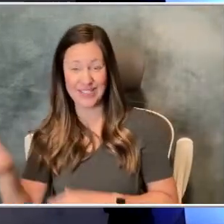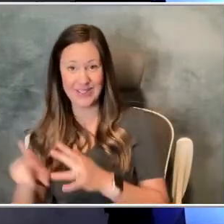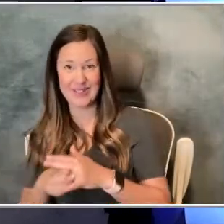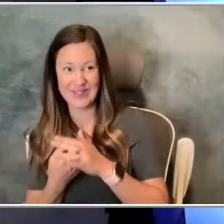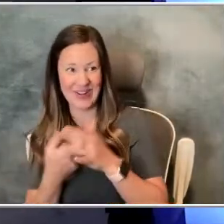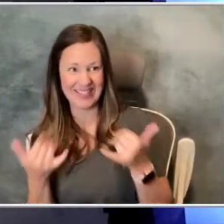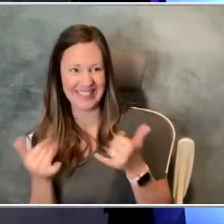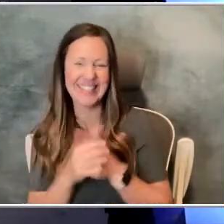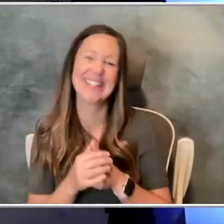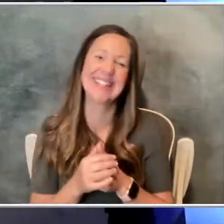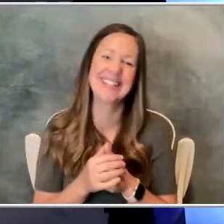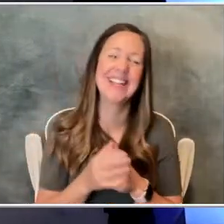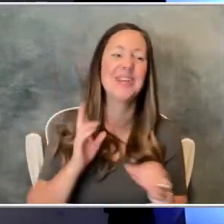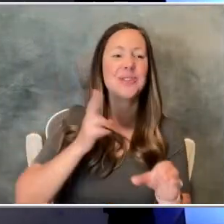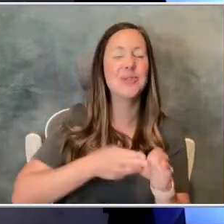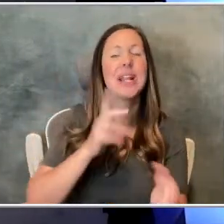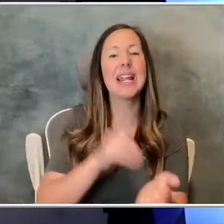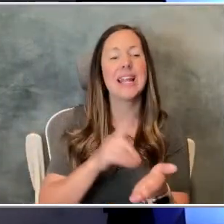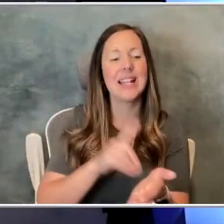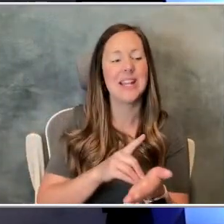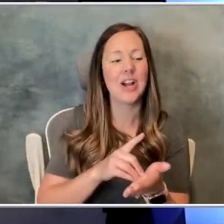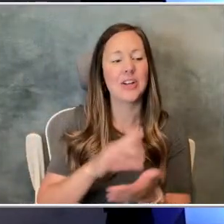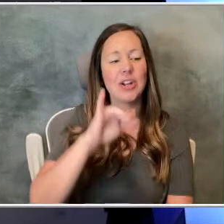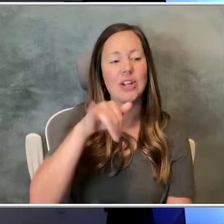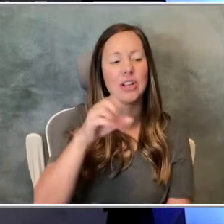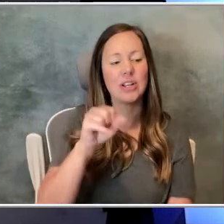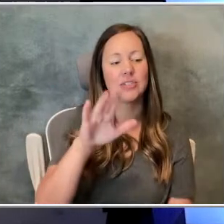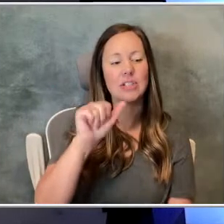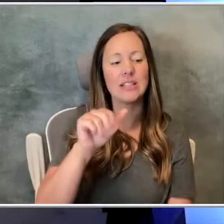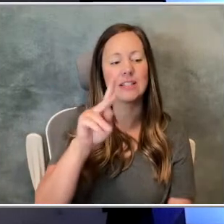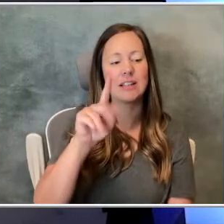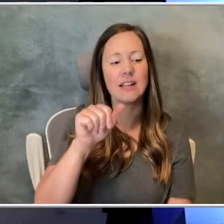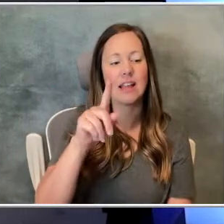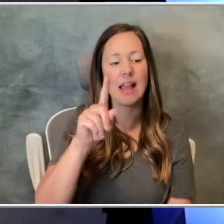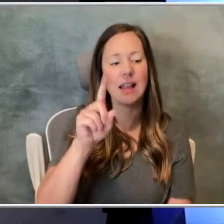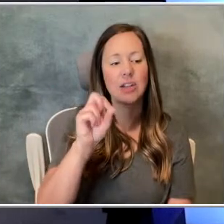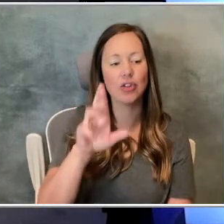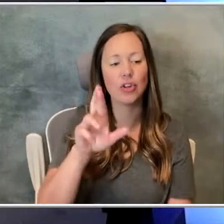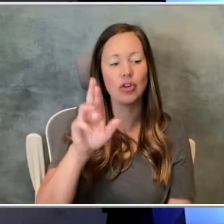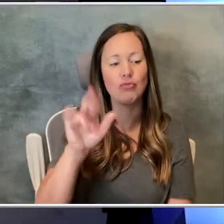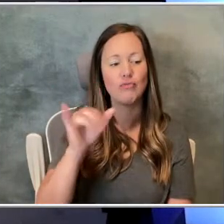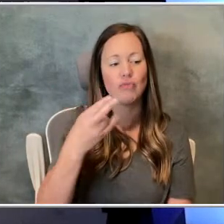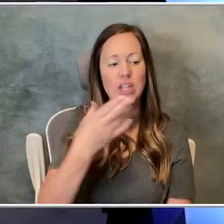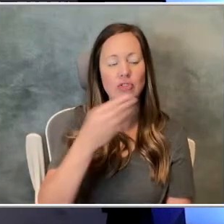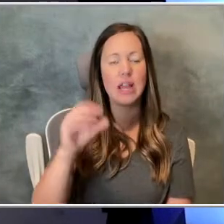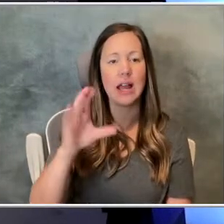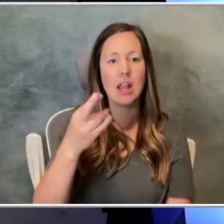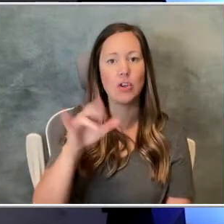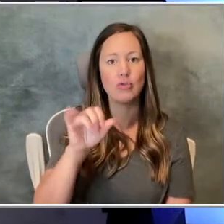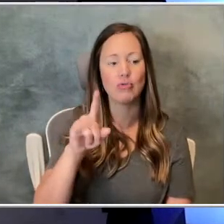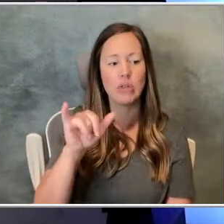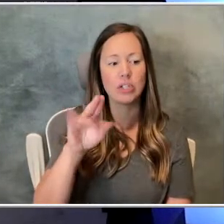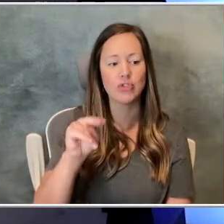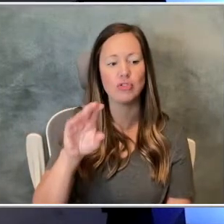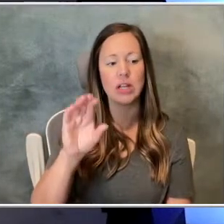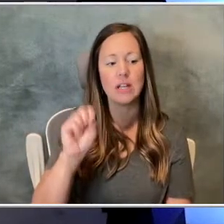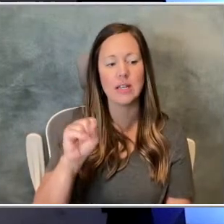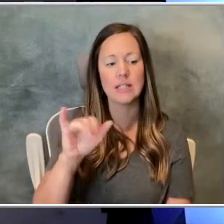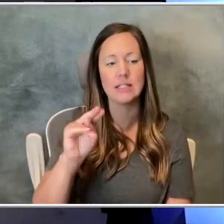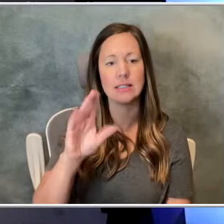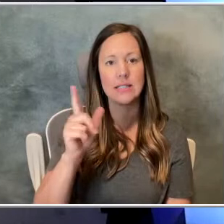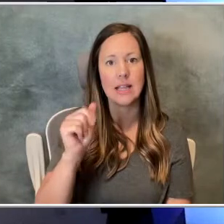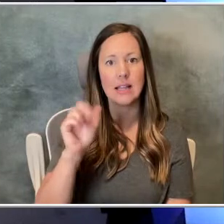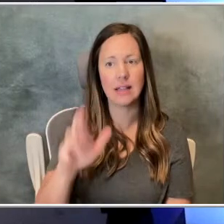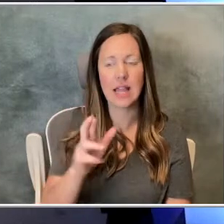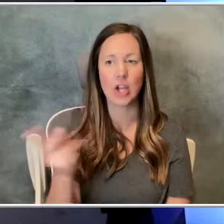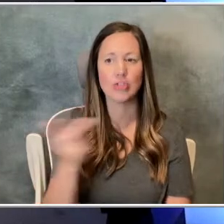joining me today are doctors Jessica Calendar-Rich and Christian Sinclair. Both specialize in hospice and palliative care. Dr. Calendar-Rich